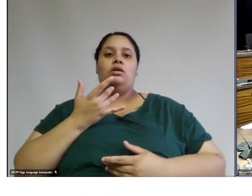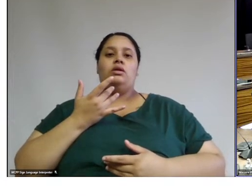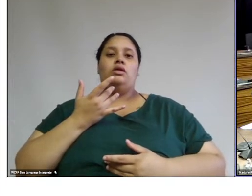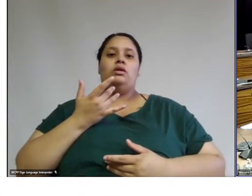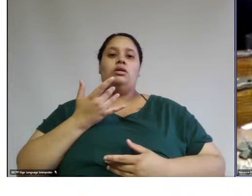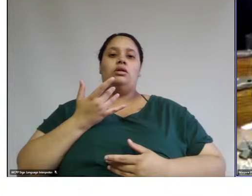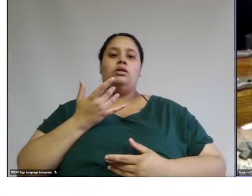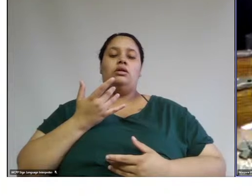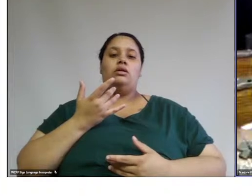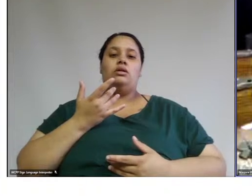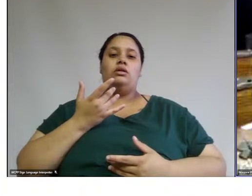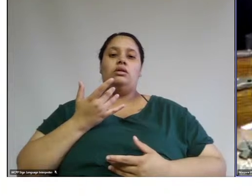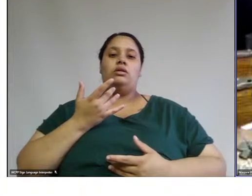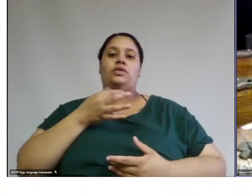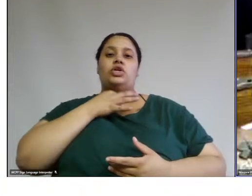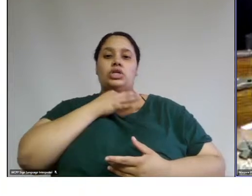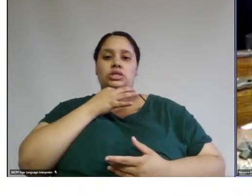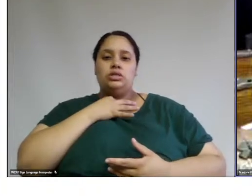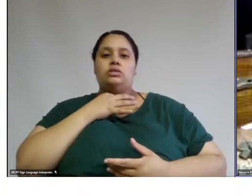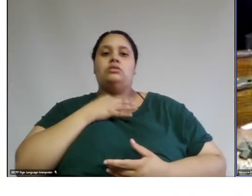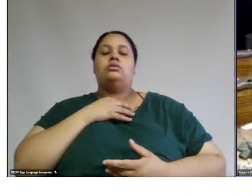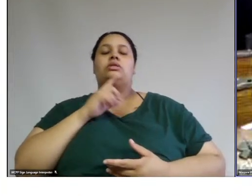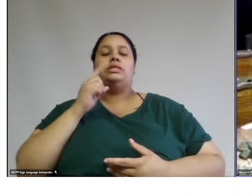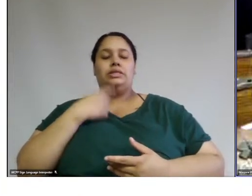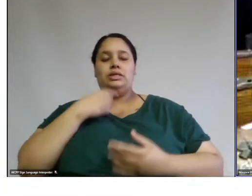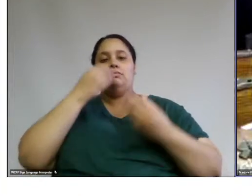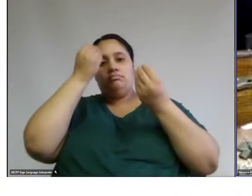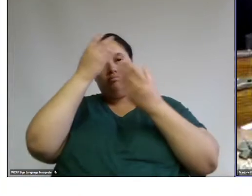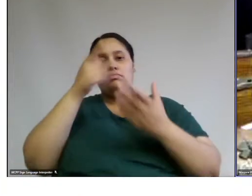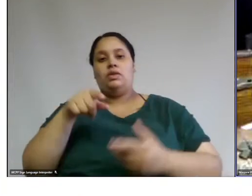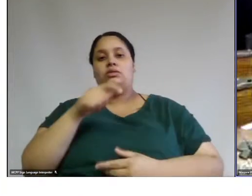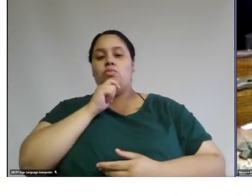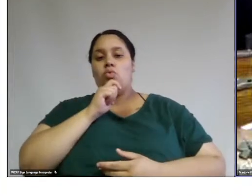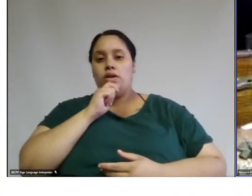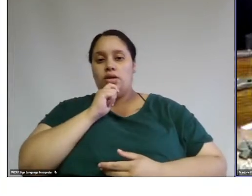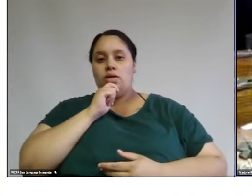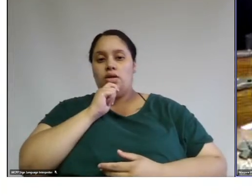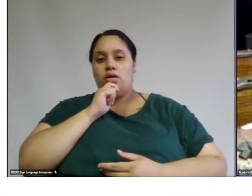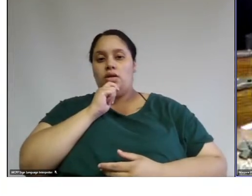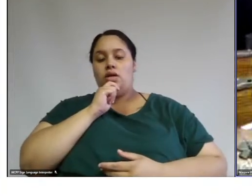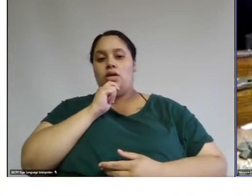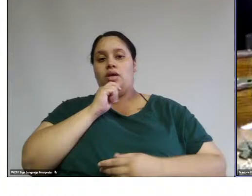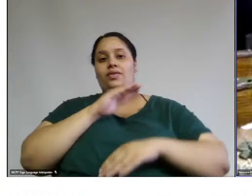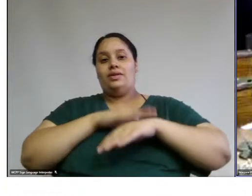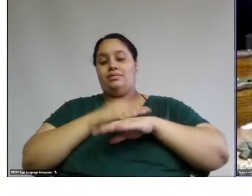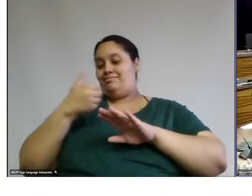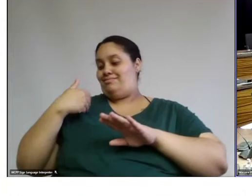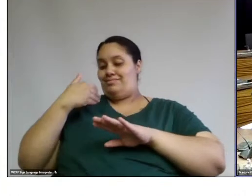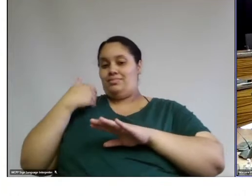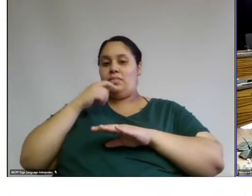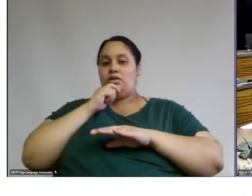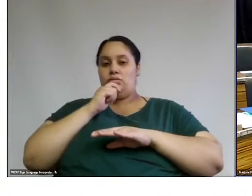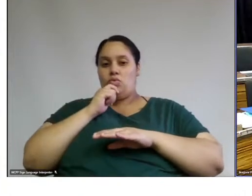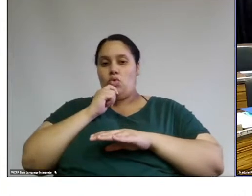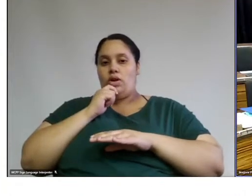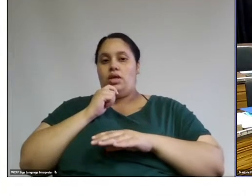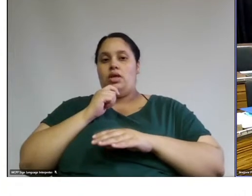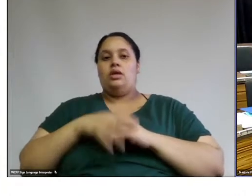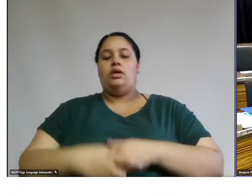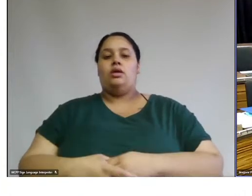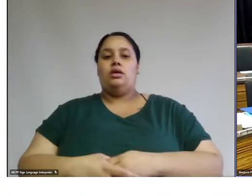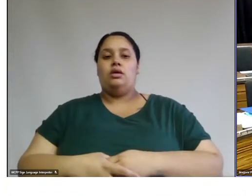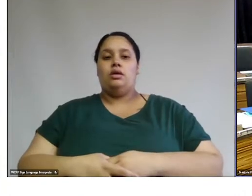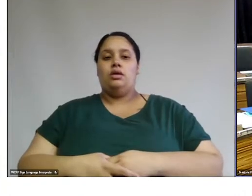that. We did indicate this morning in the session that we had with the committee this morning